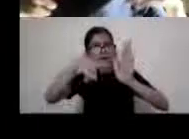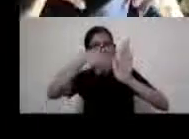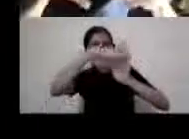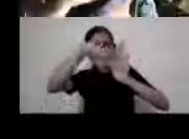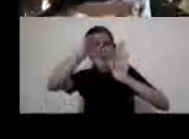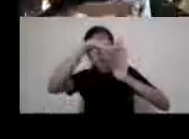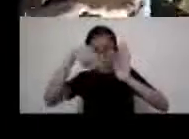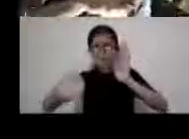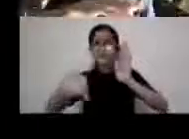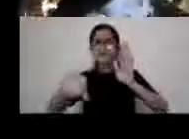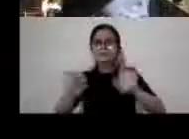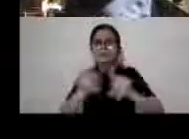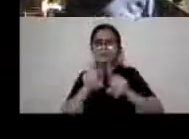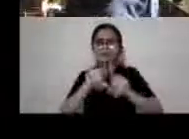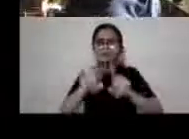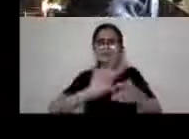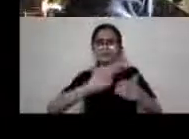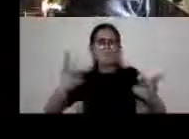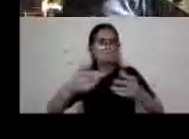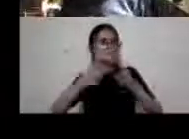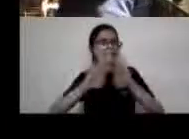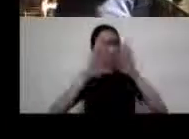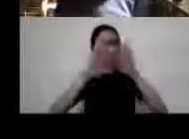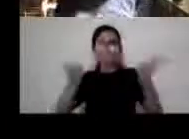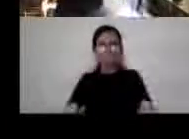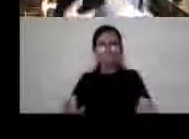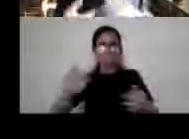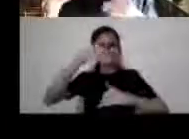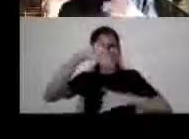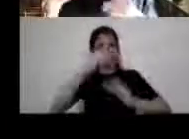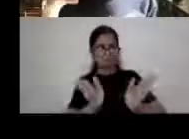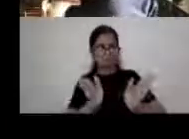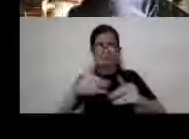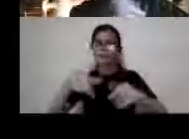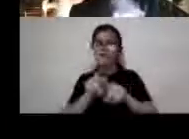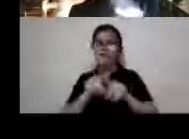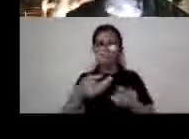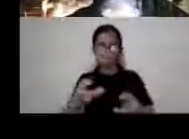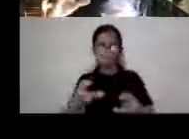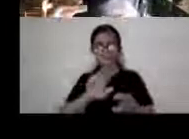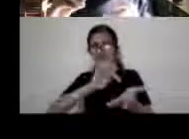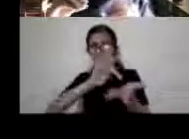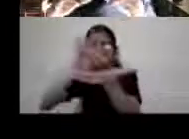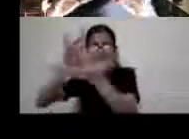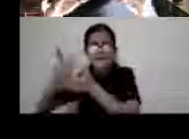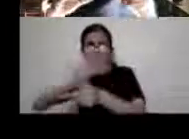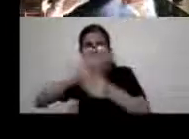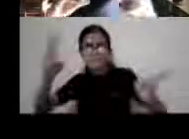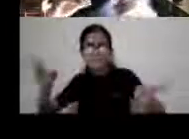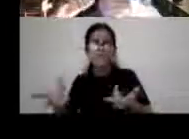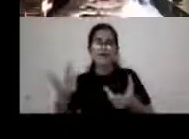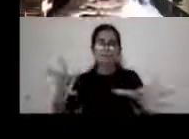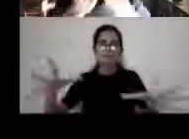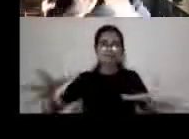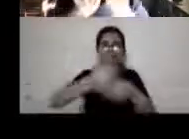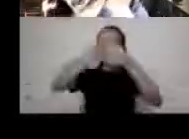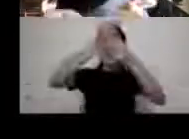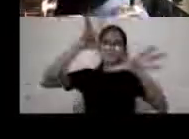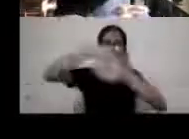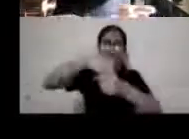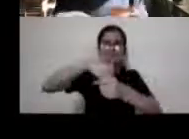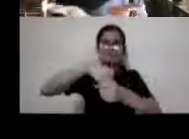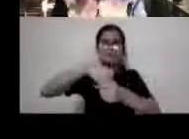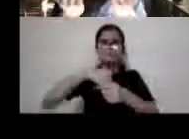within on the surface of this cube, we are having different areas. We are combining